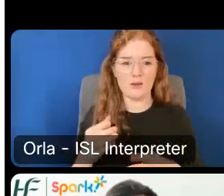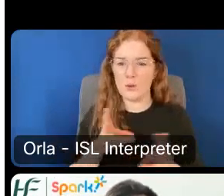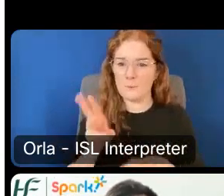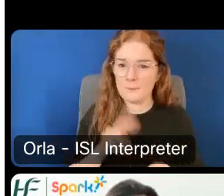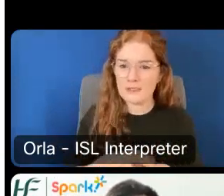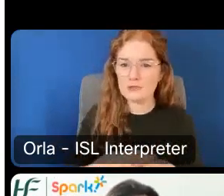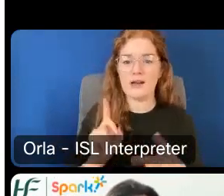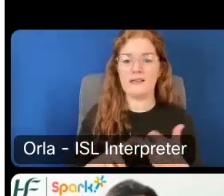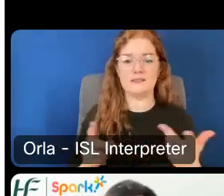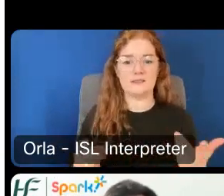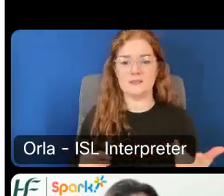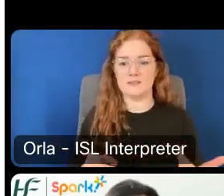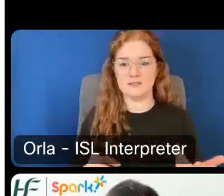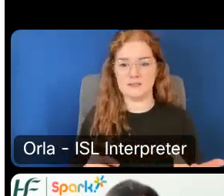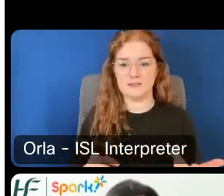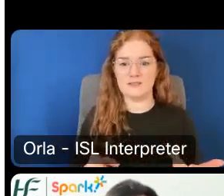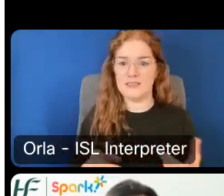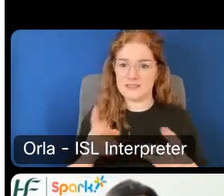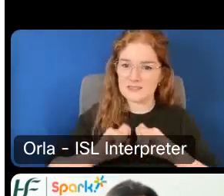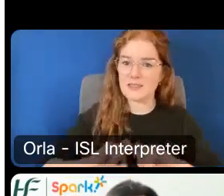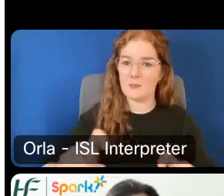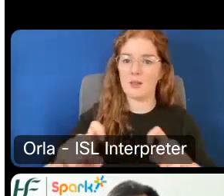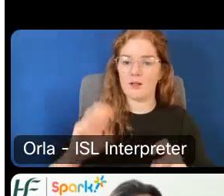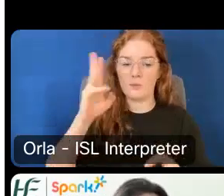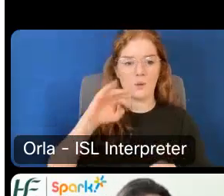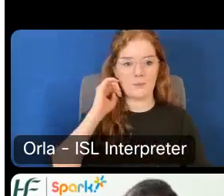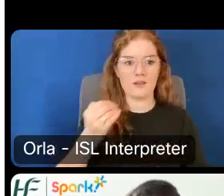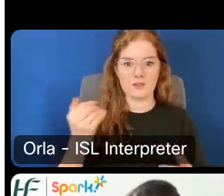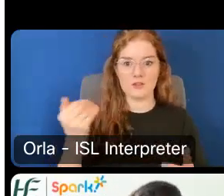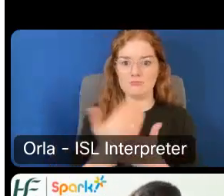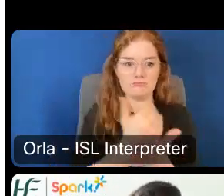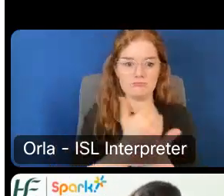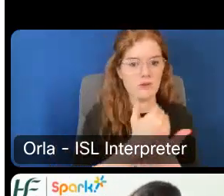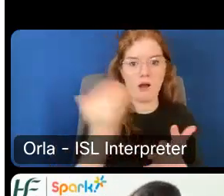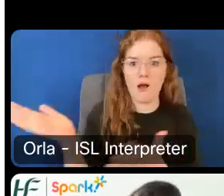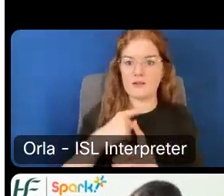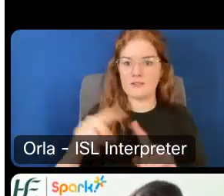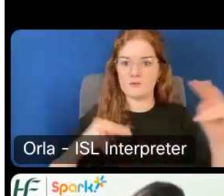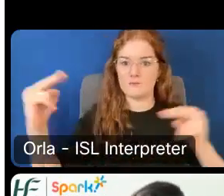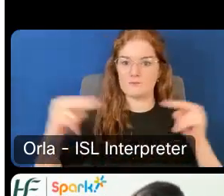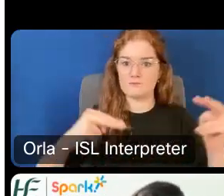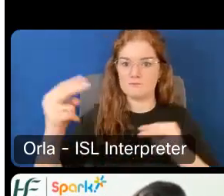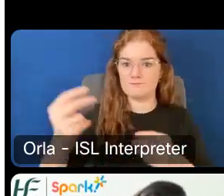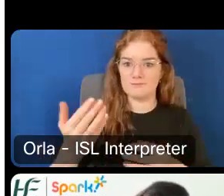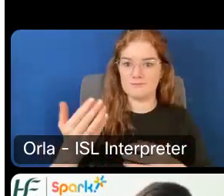and really sustainable, because you're taking all of the kind of,